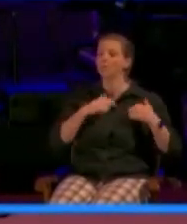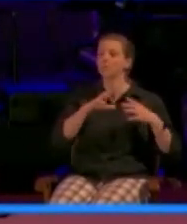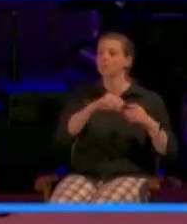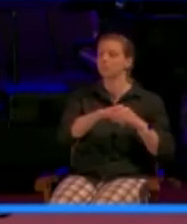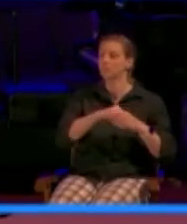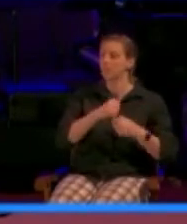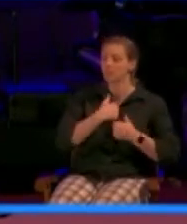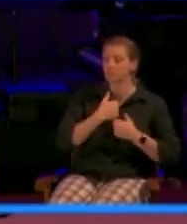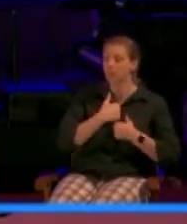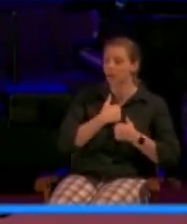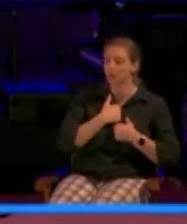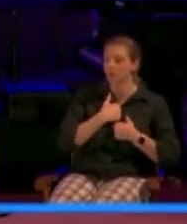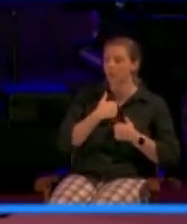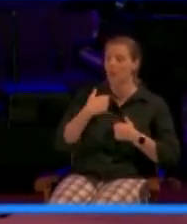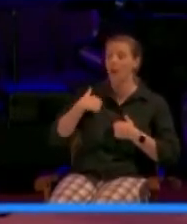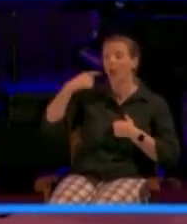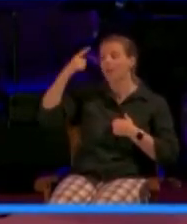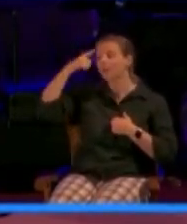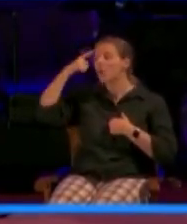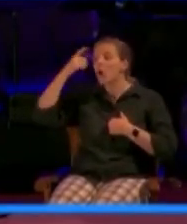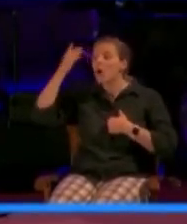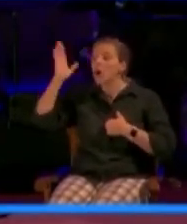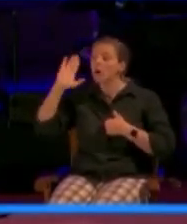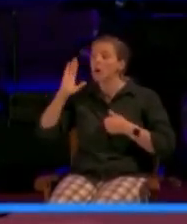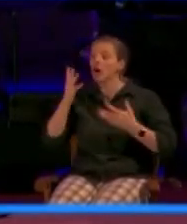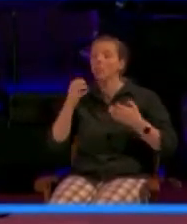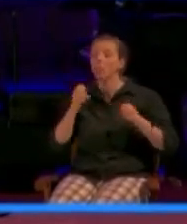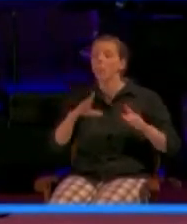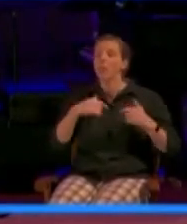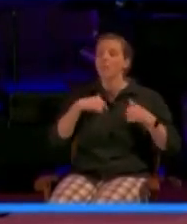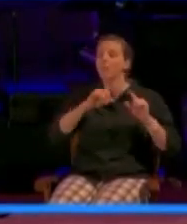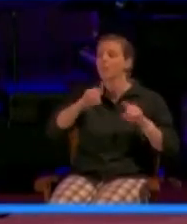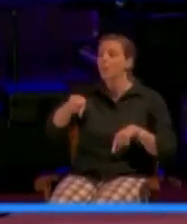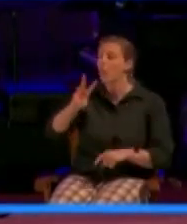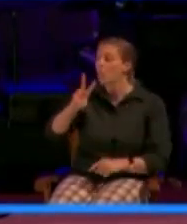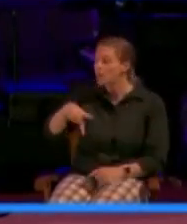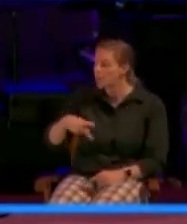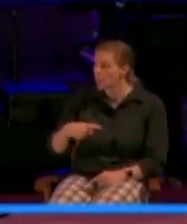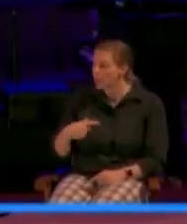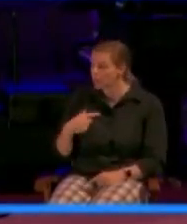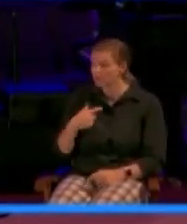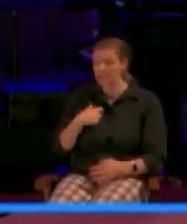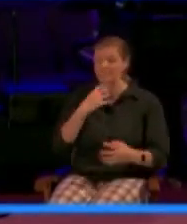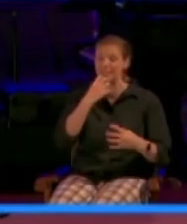But you see, as a young boy, I was convinced of this, and I believe this to this day.